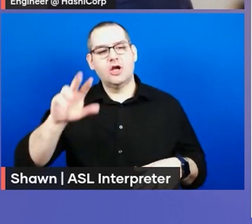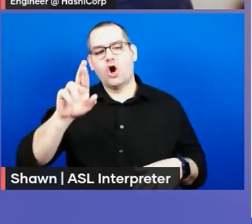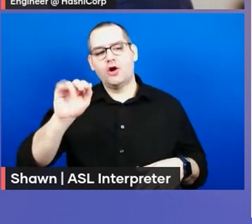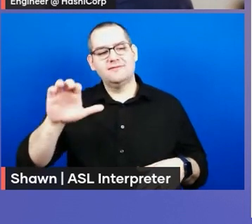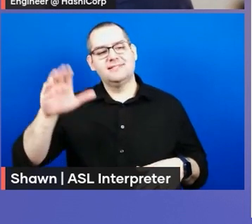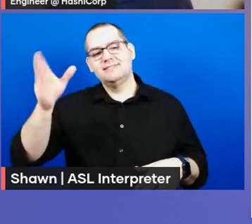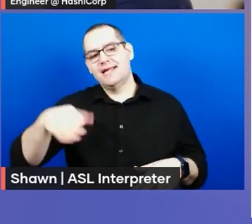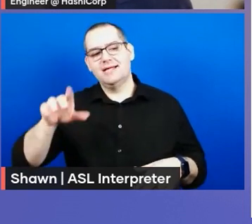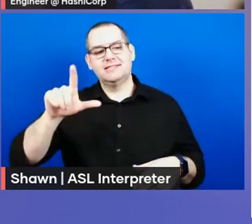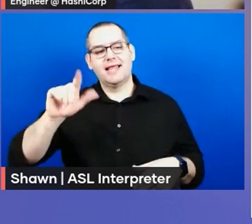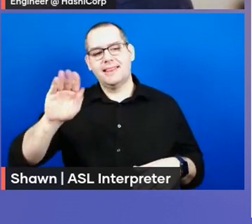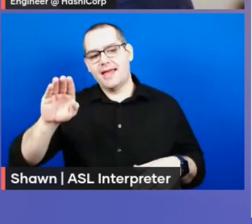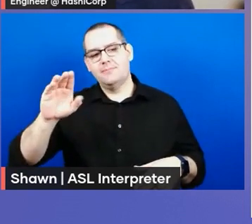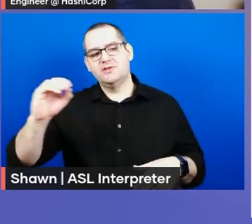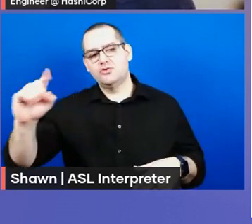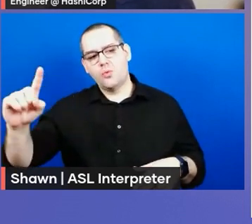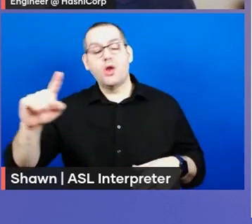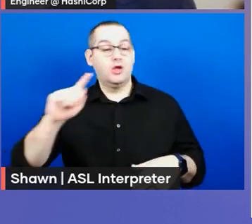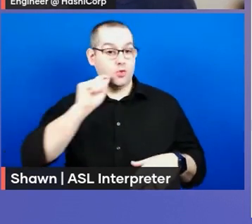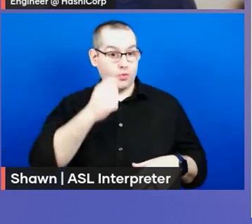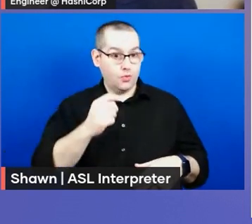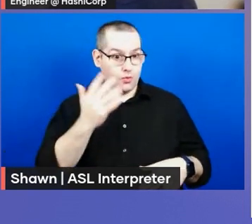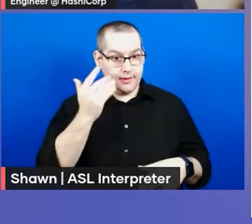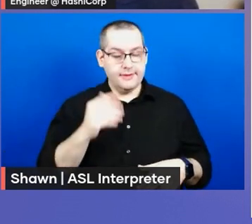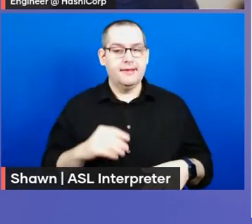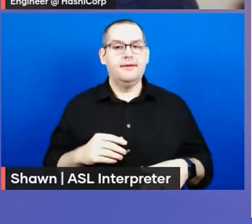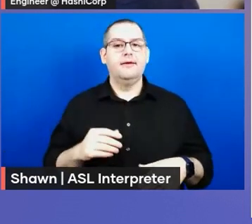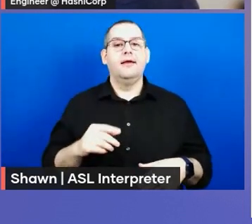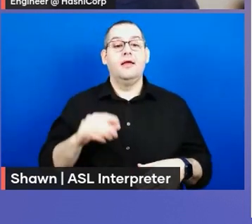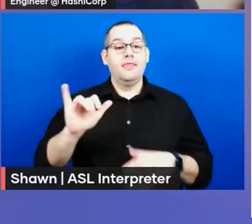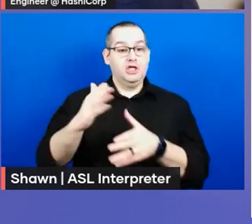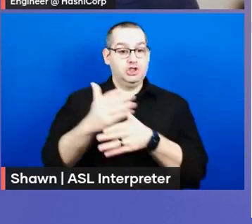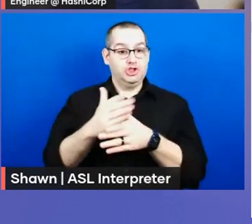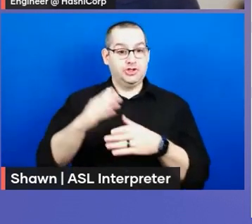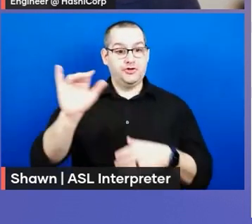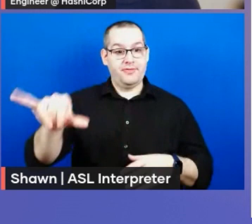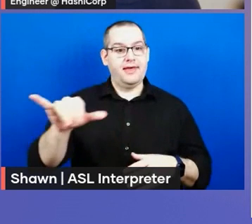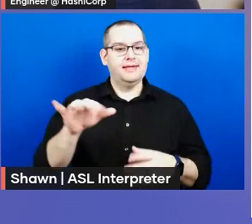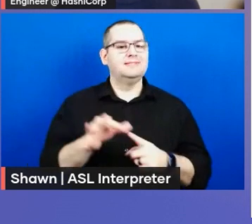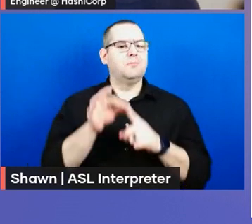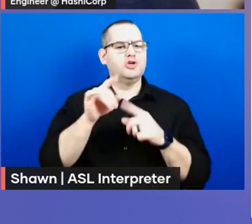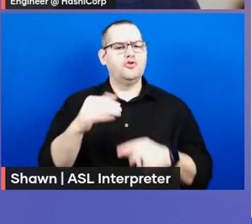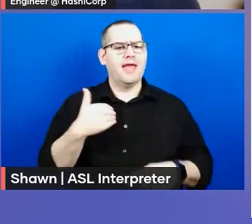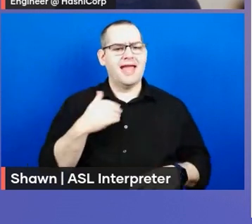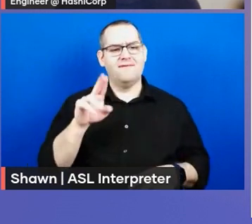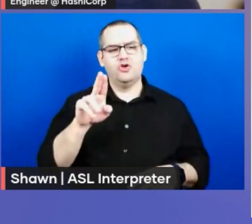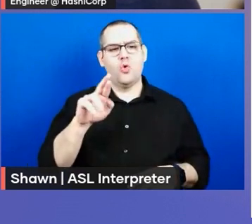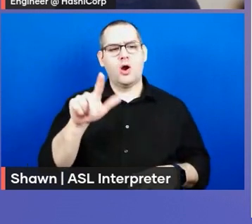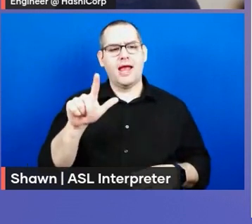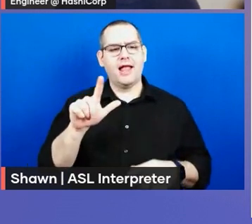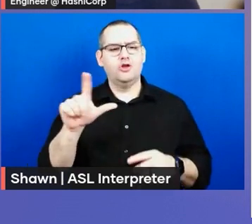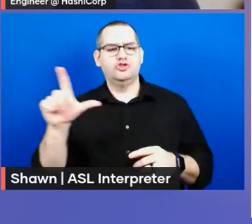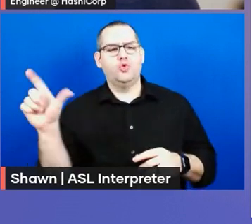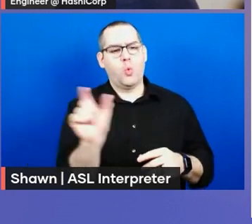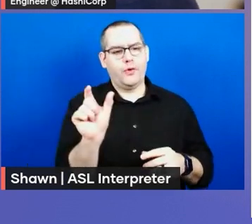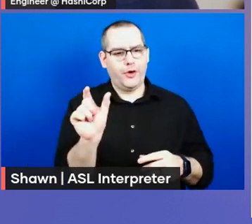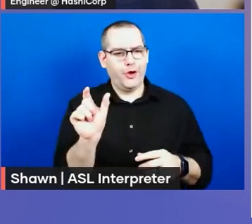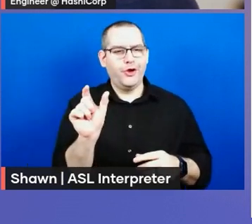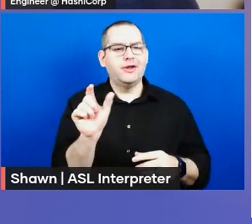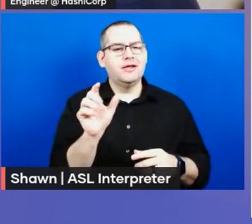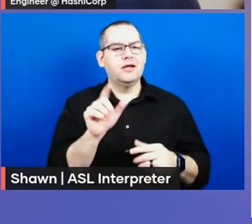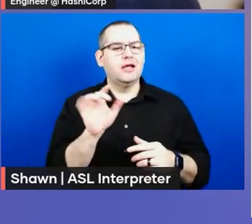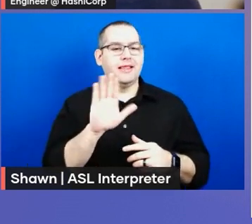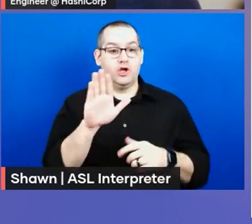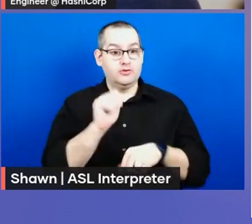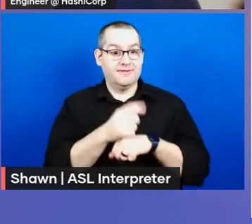/L/RC/lab001. This is cool because then you can share those, and especially if you have like a URL shortener, when you set your company,